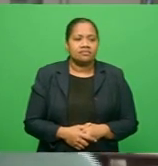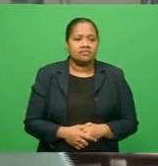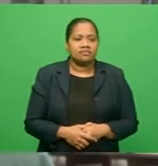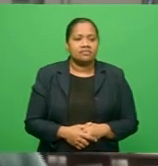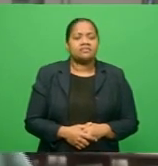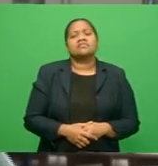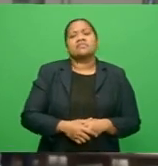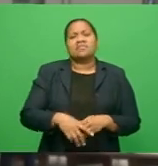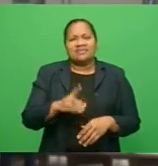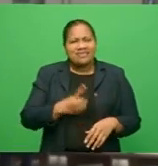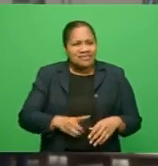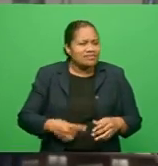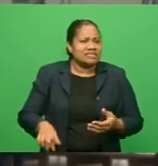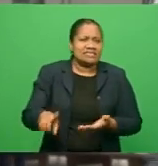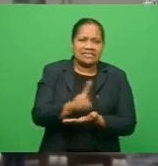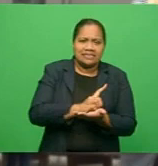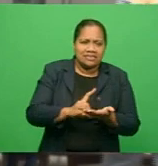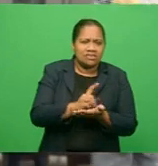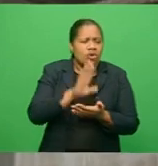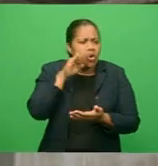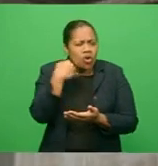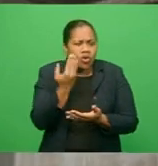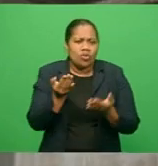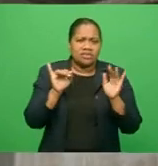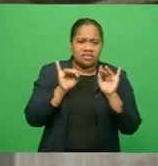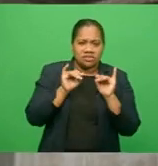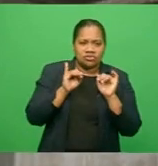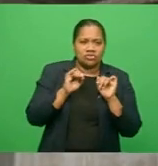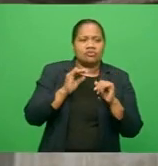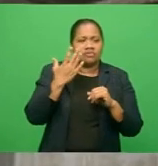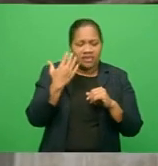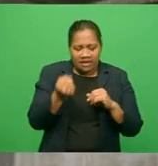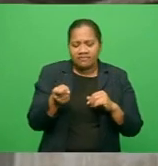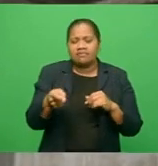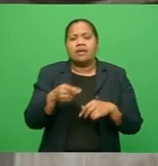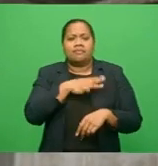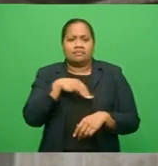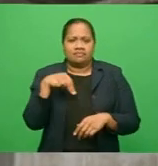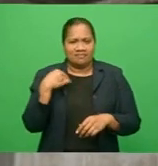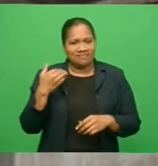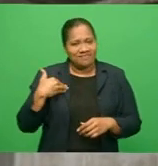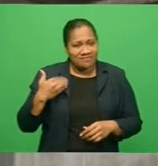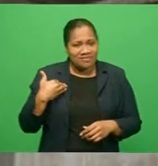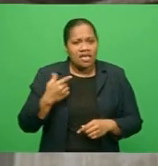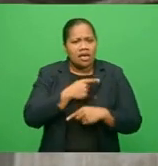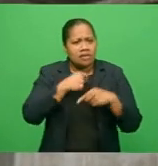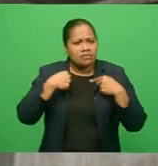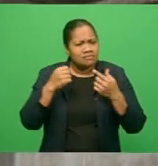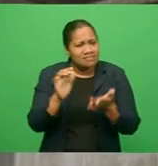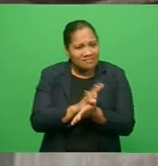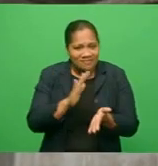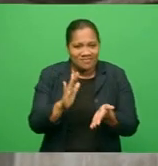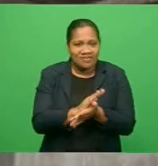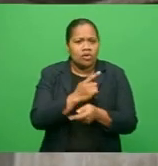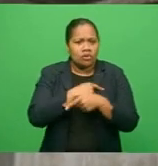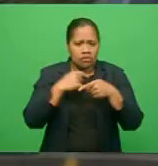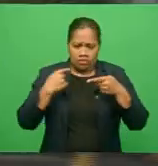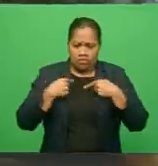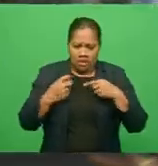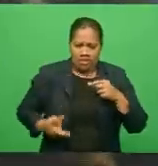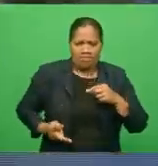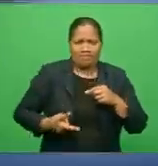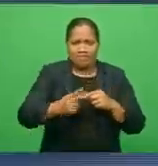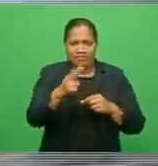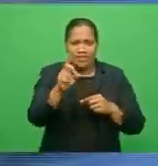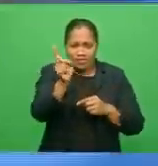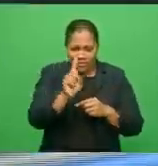diarrheal diseases is always an issue that we face in the Ministry of Health. And we are very grateful that we are launching this together with